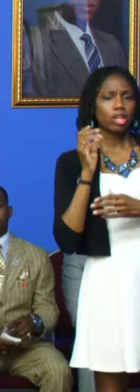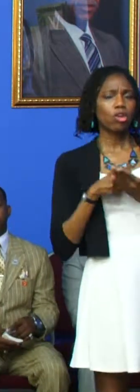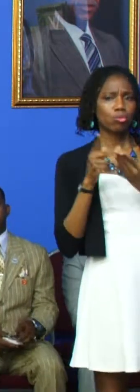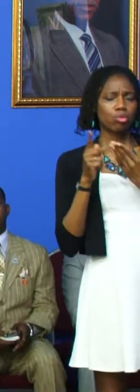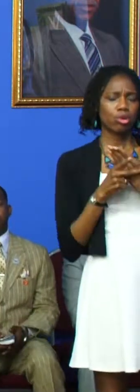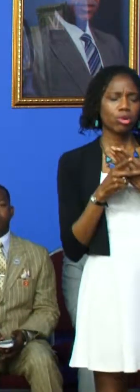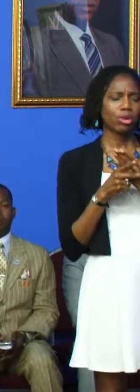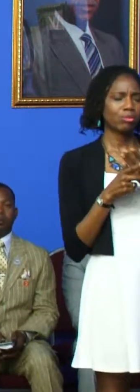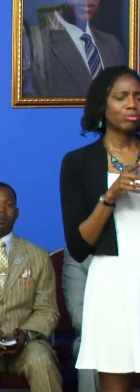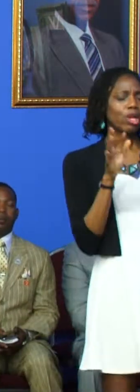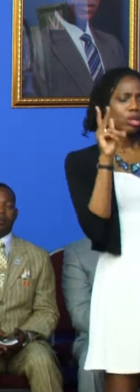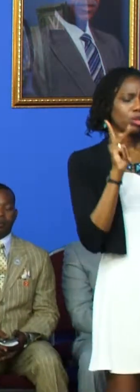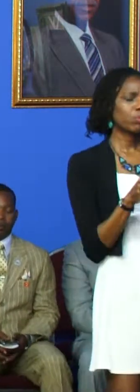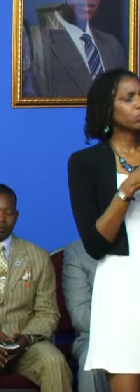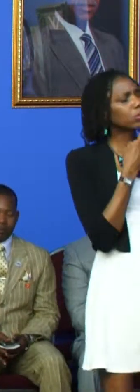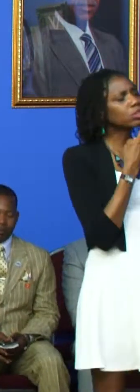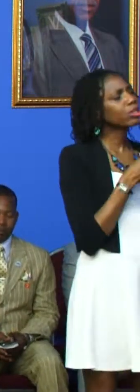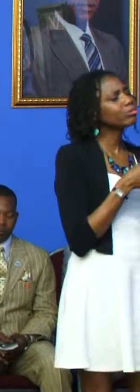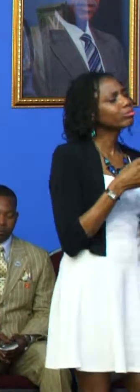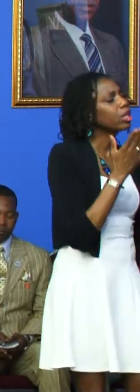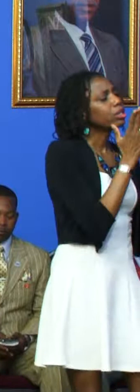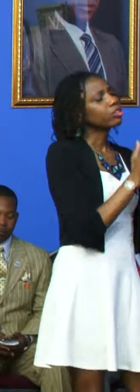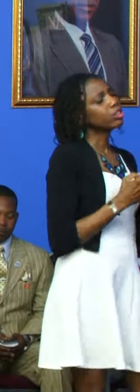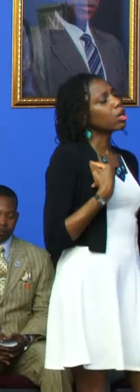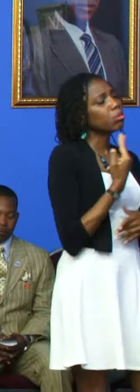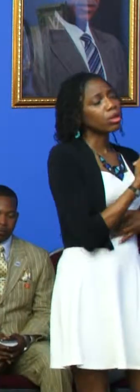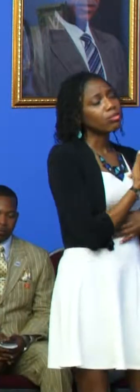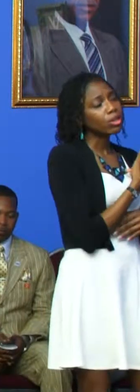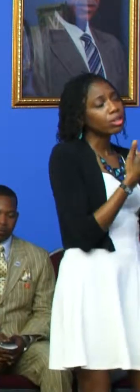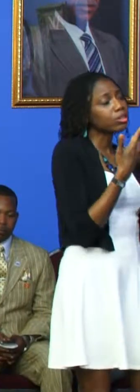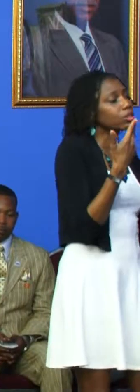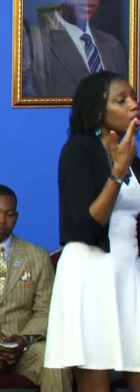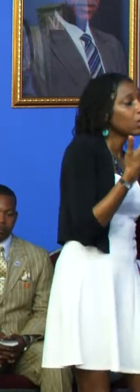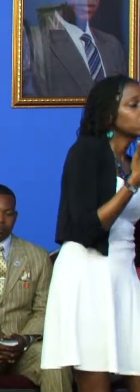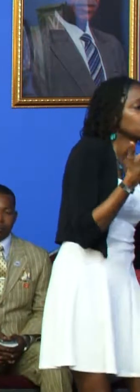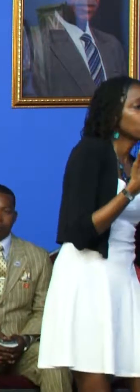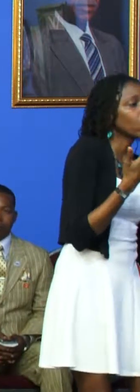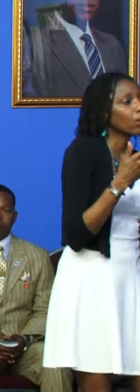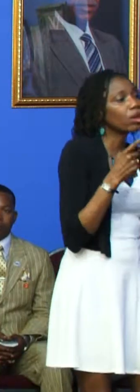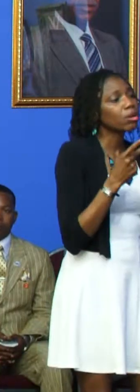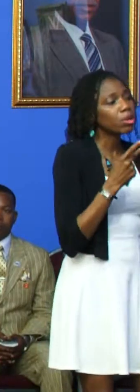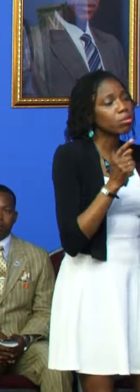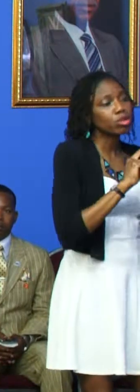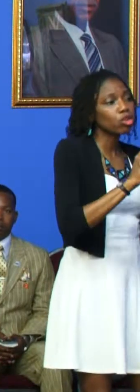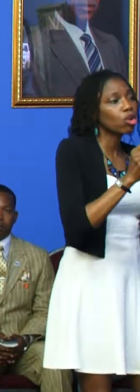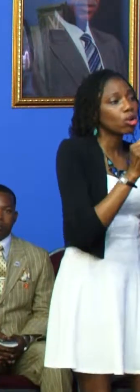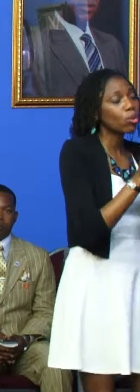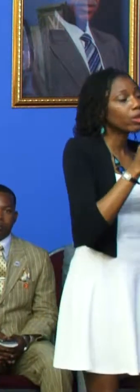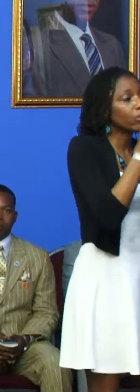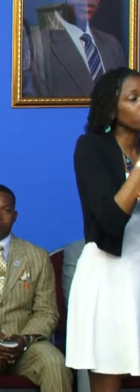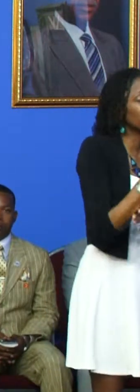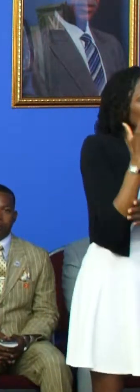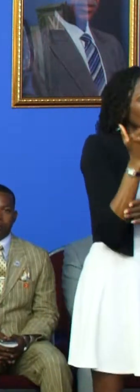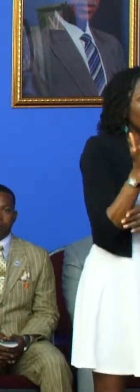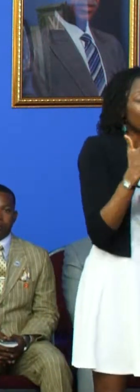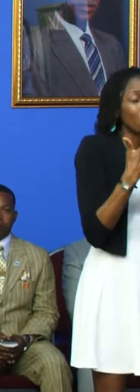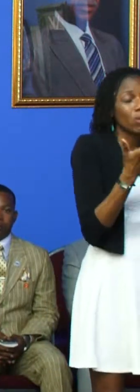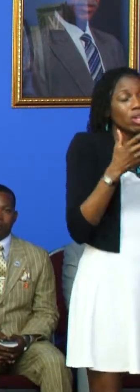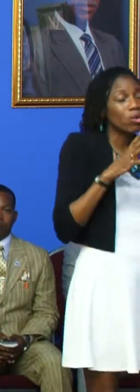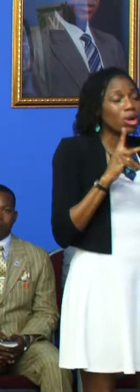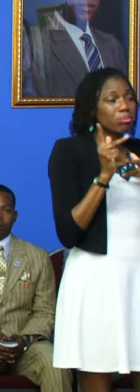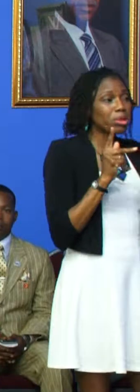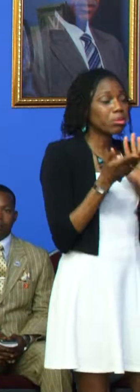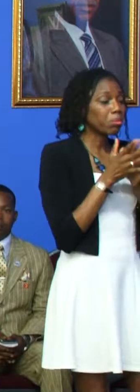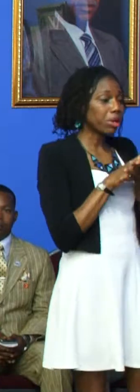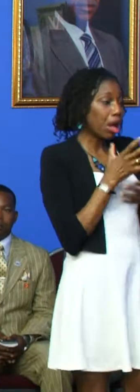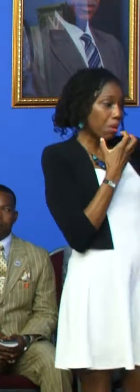They said, well, Reverend, some of us are scared to maybe come with the preachers because we don't want to get some folk mad. I said, well, let me